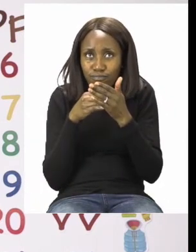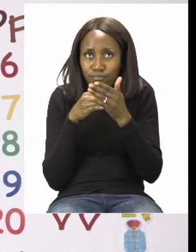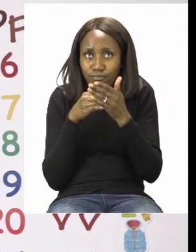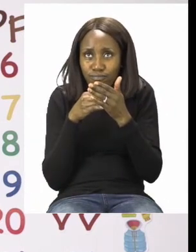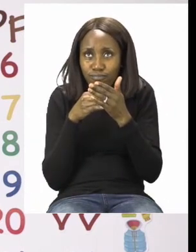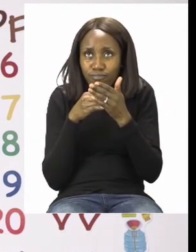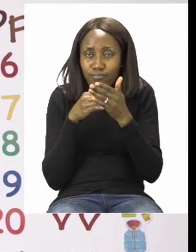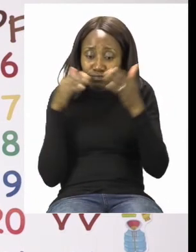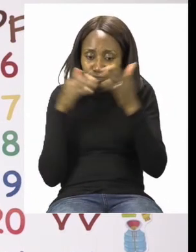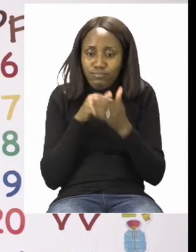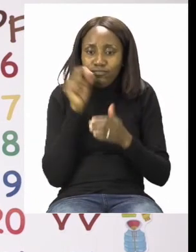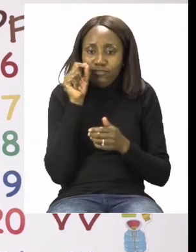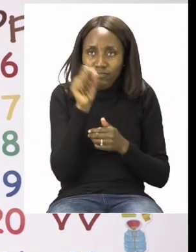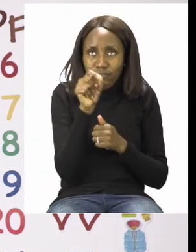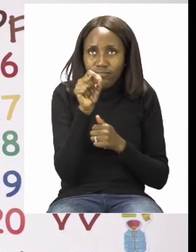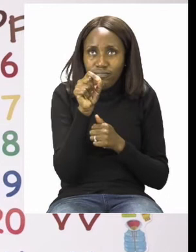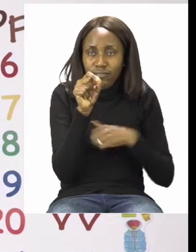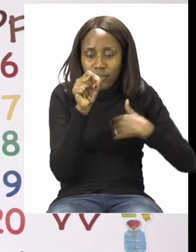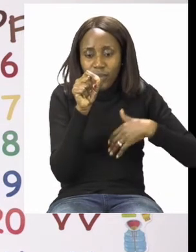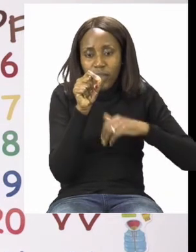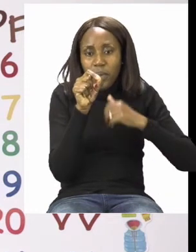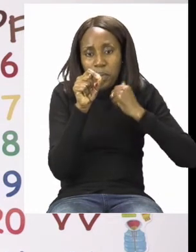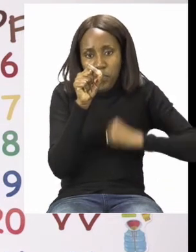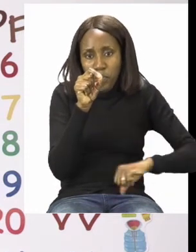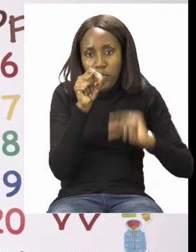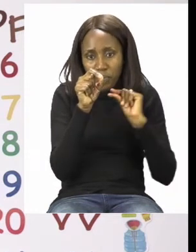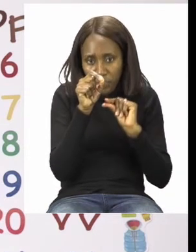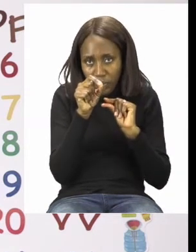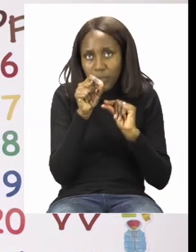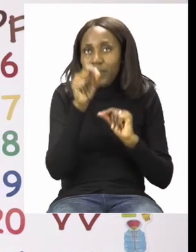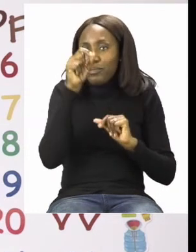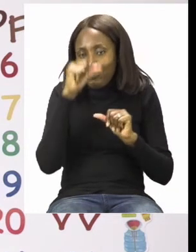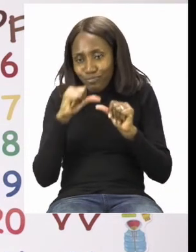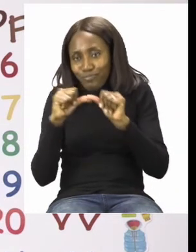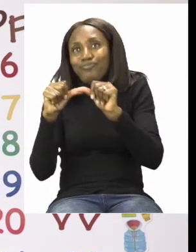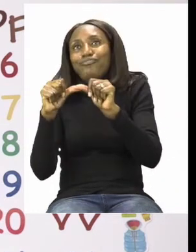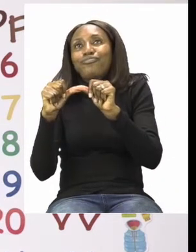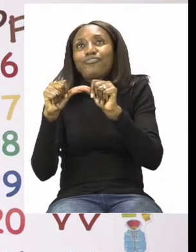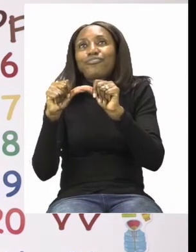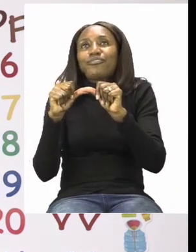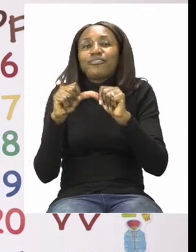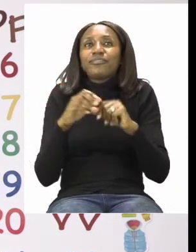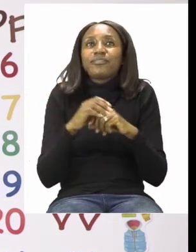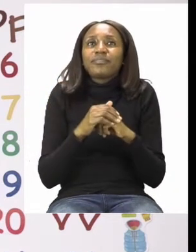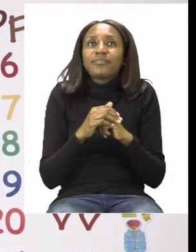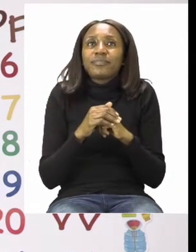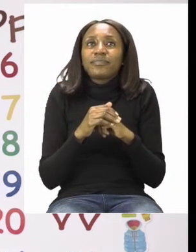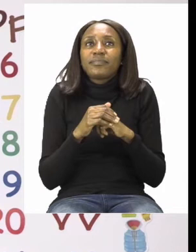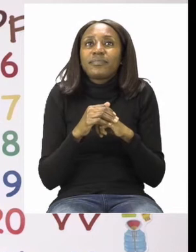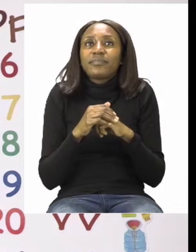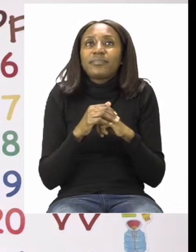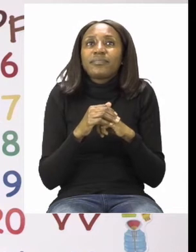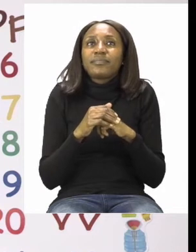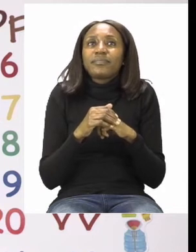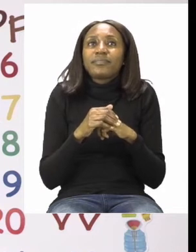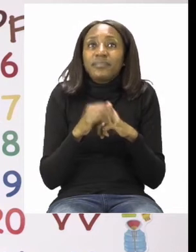lift up your pencil. Only until you get to the end. So now that we know our rules, let's